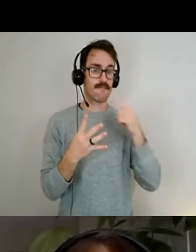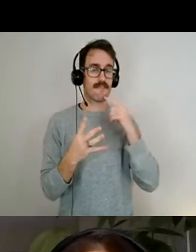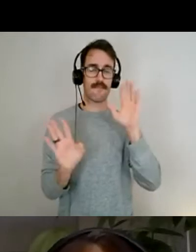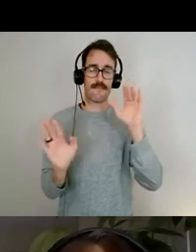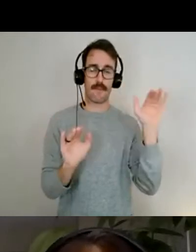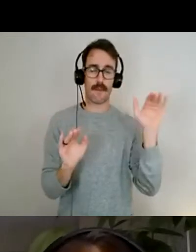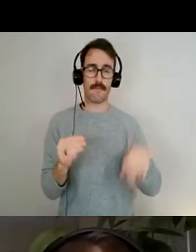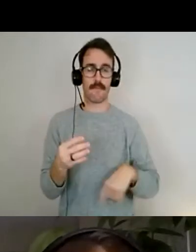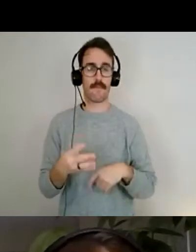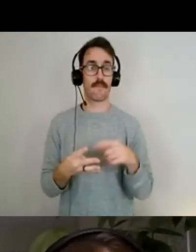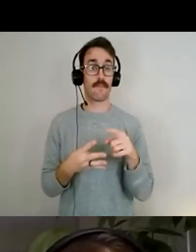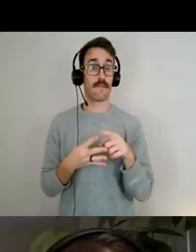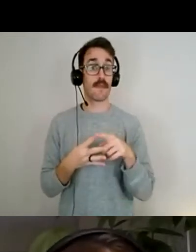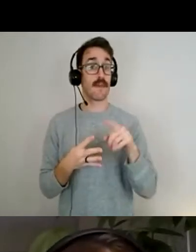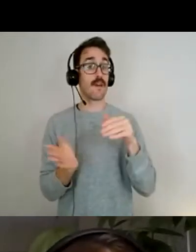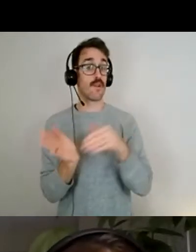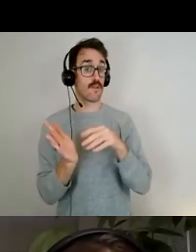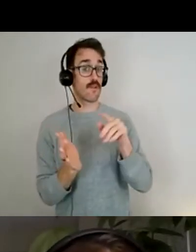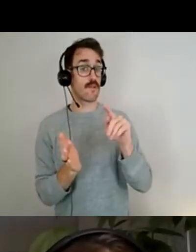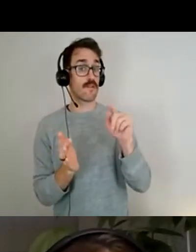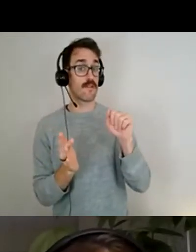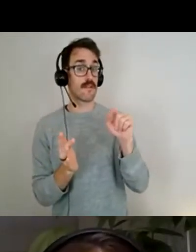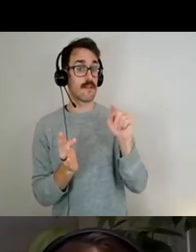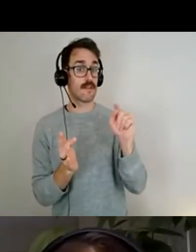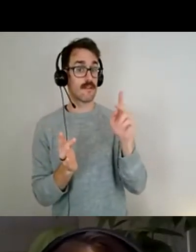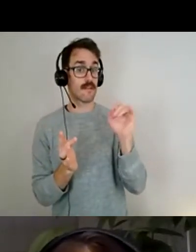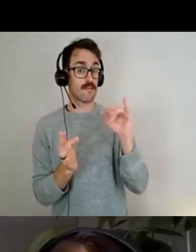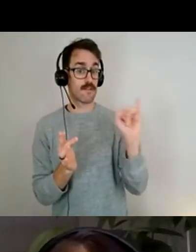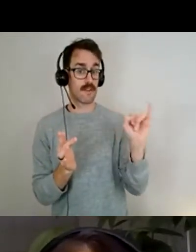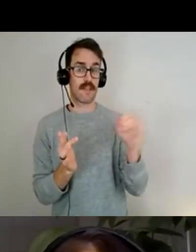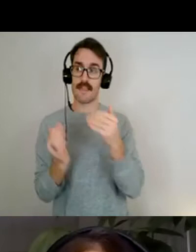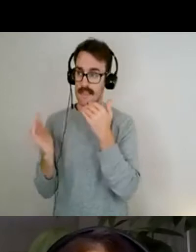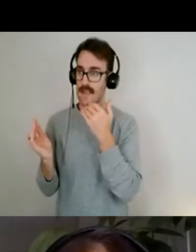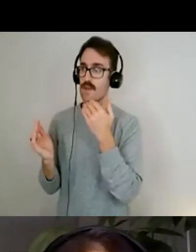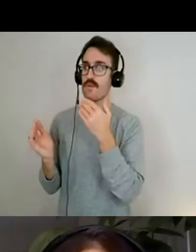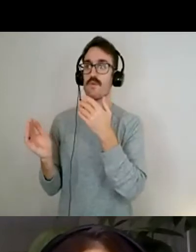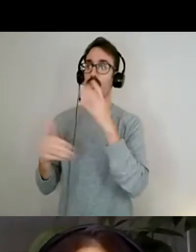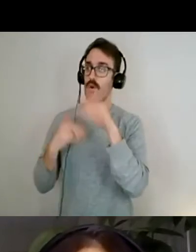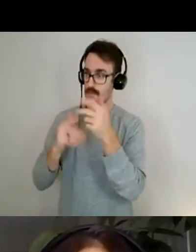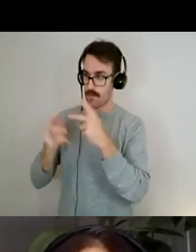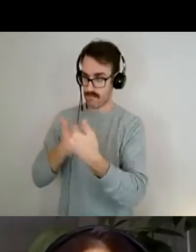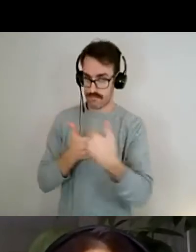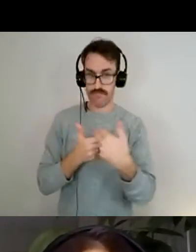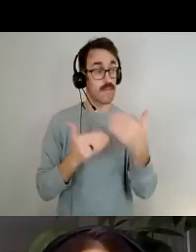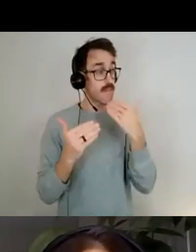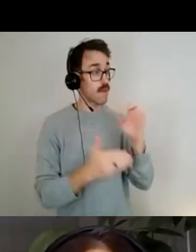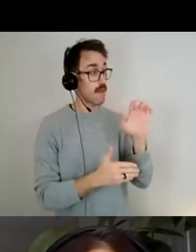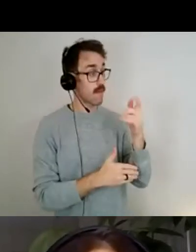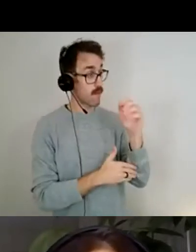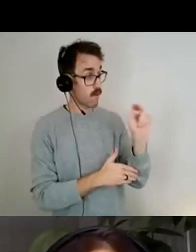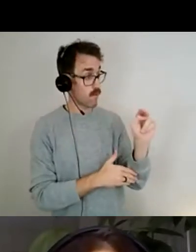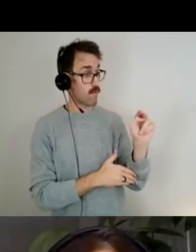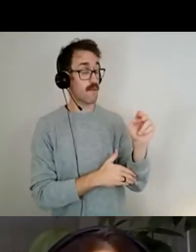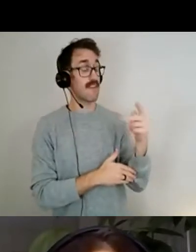Thanks for the organizers, and thanks for the Elder Abuse Prevention Ontario, and for the